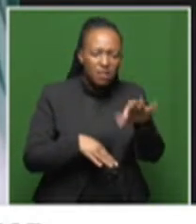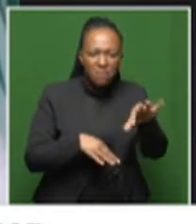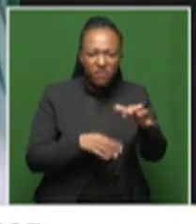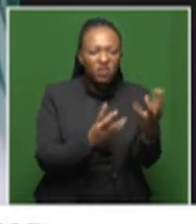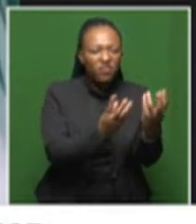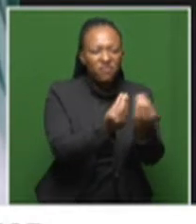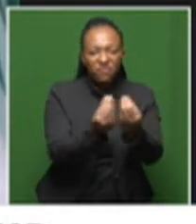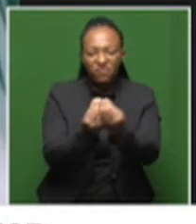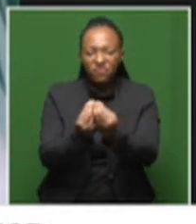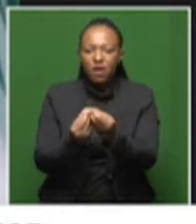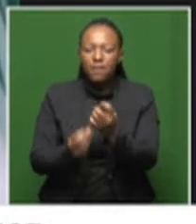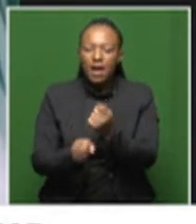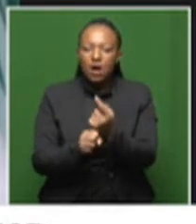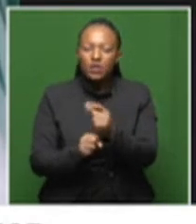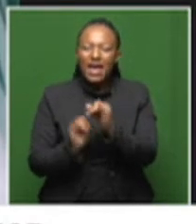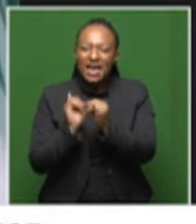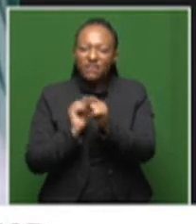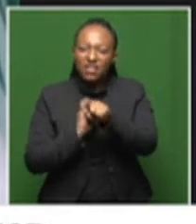provinces at